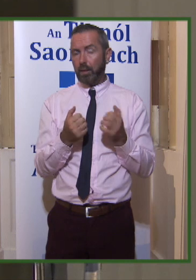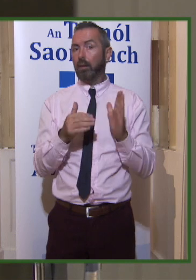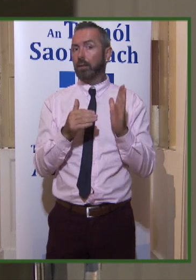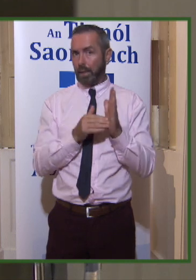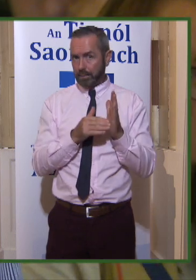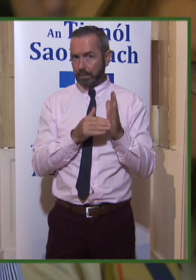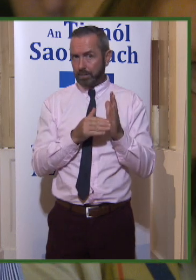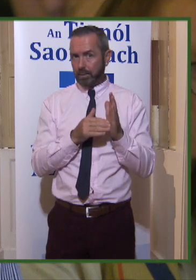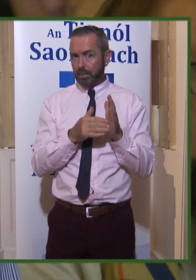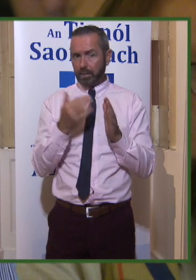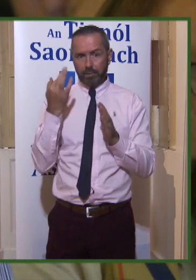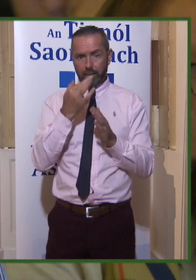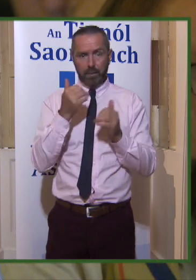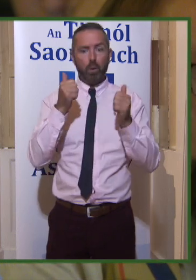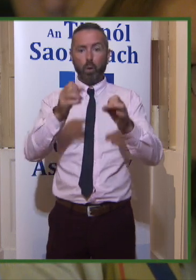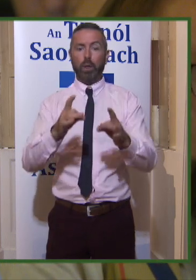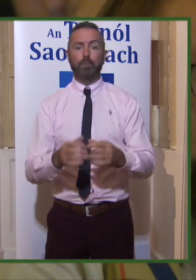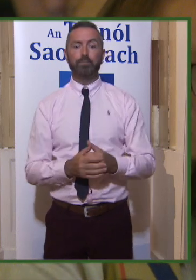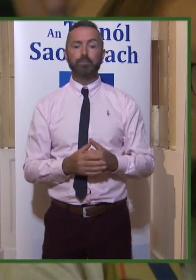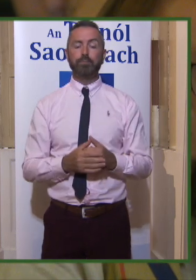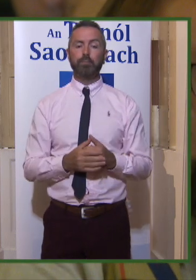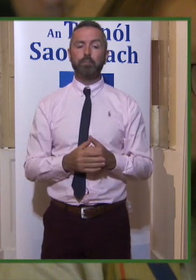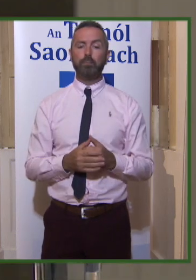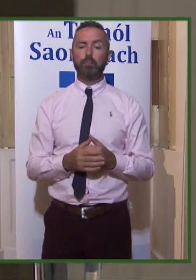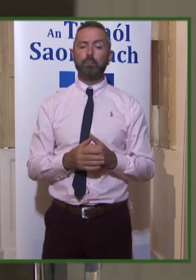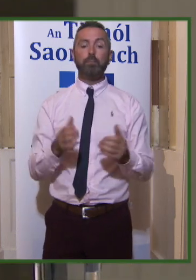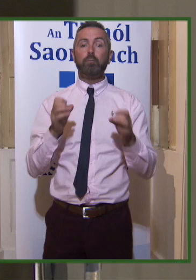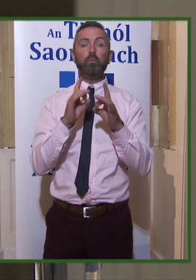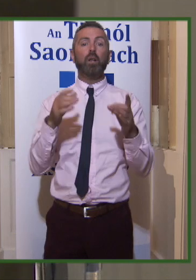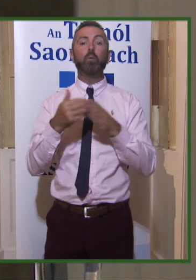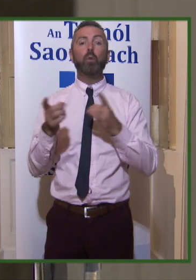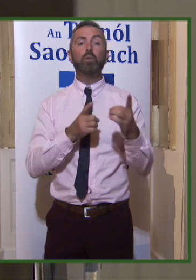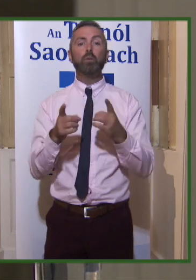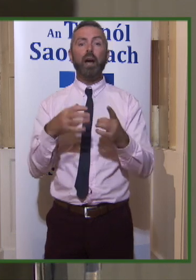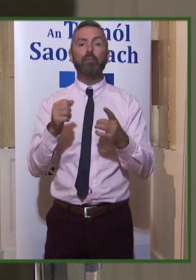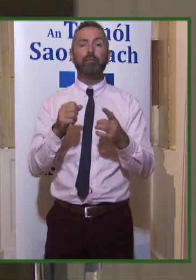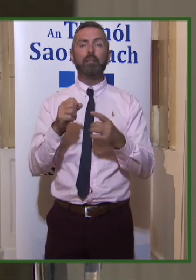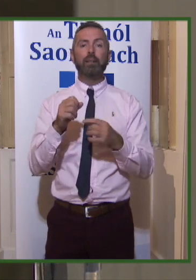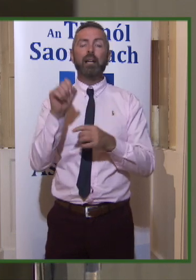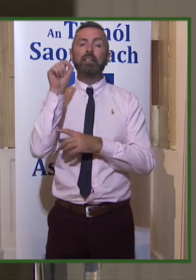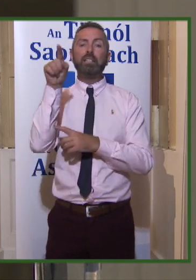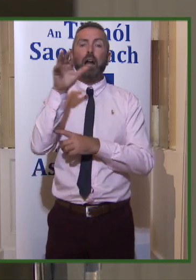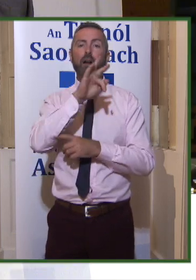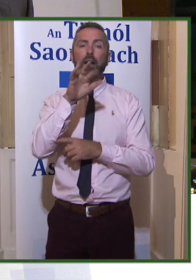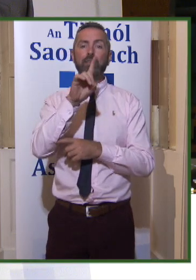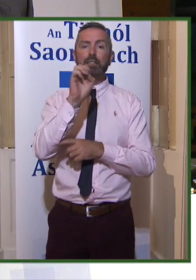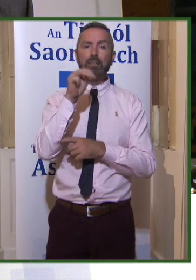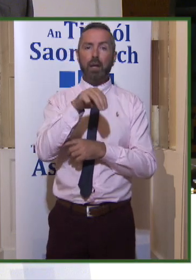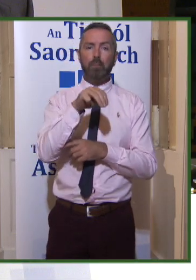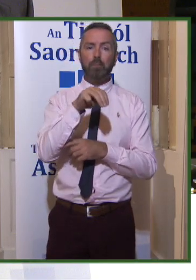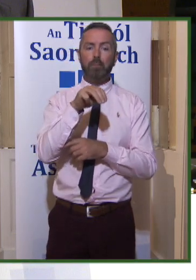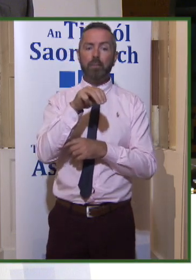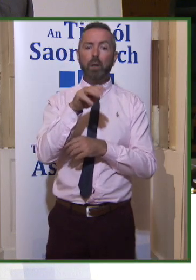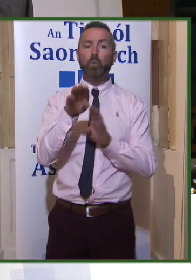Yeah, that's fine, Jim. Yeah. Okay. So technically, what we'll do, we'll put an asterisk after DEM in those 3 questions, and